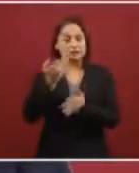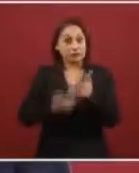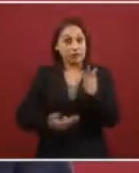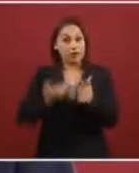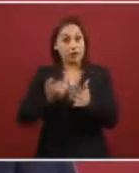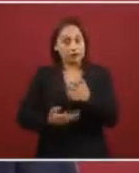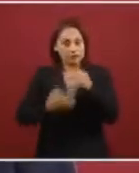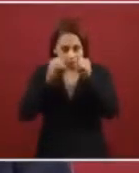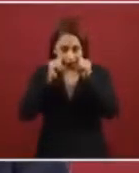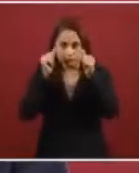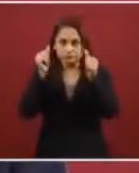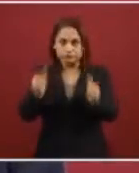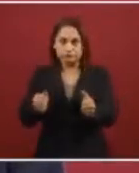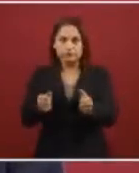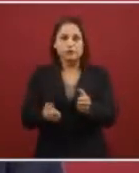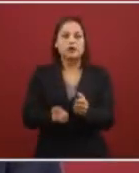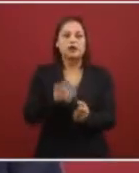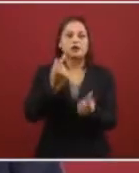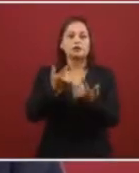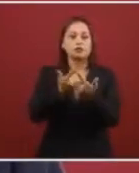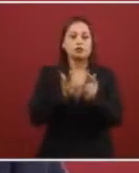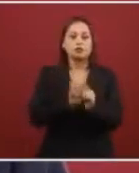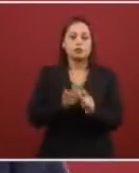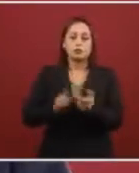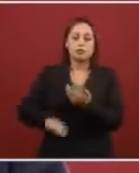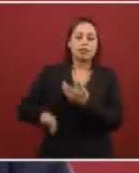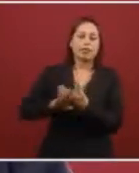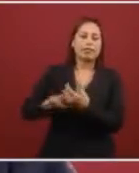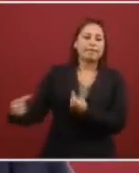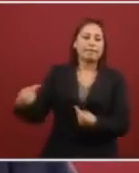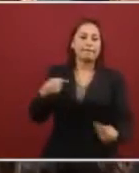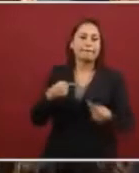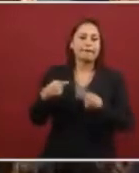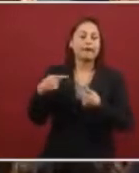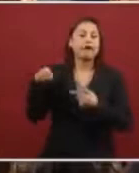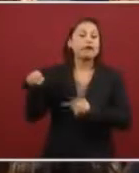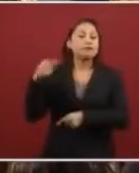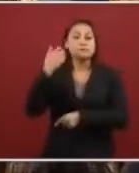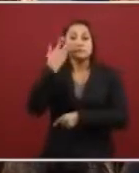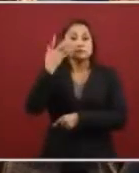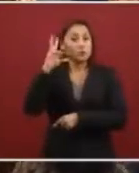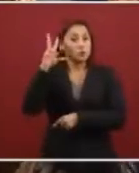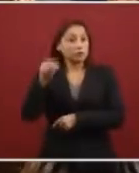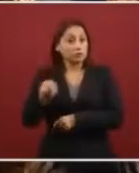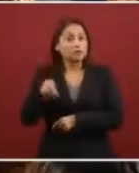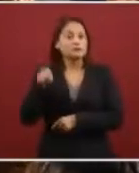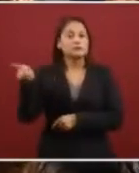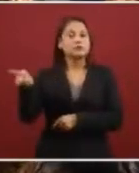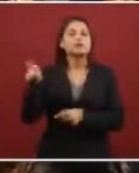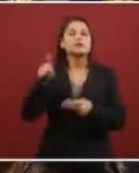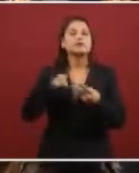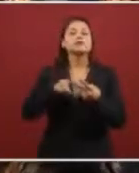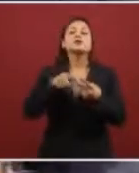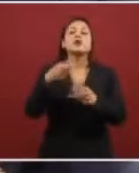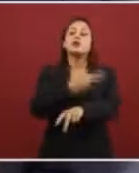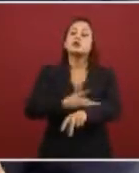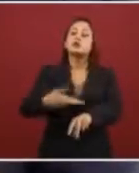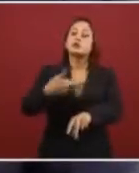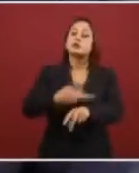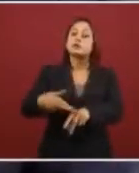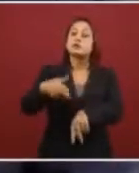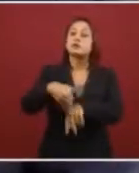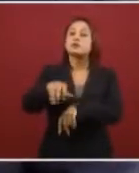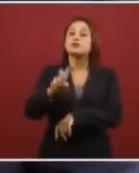of the mandate. They don't want it. No quieren tampoco la reforma al 35. They also don't want the reform to